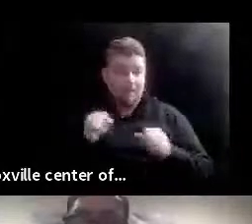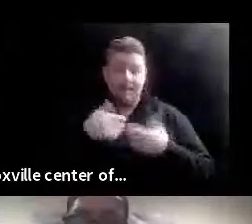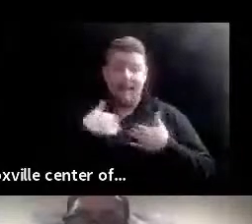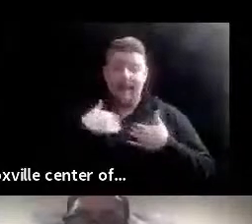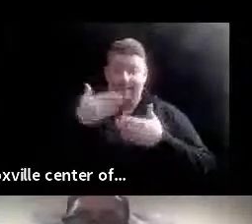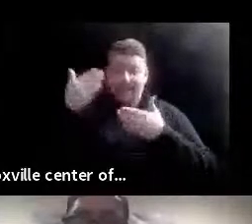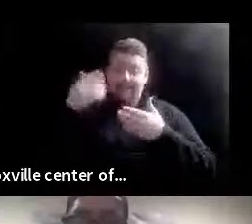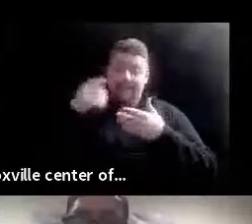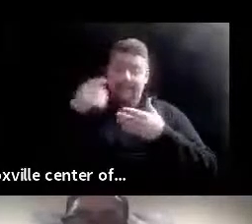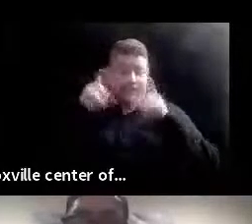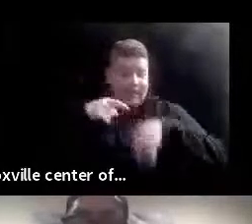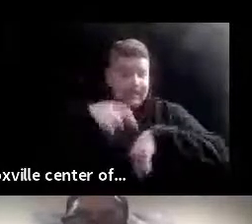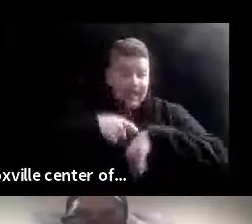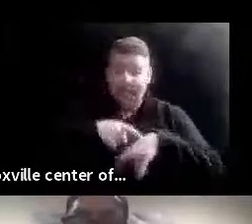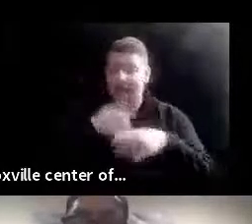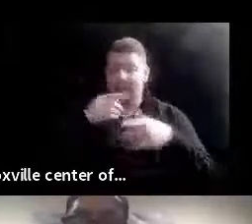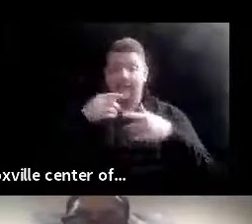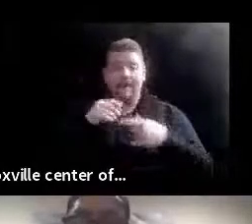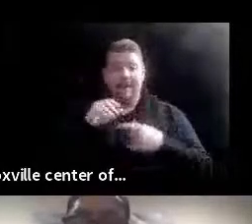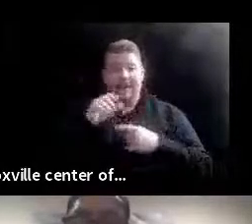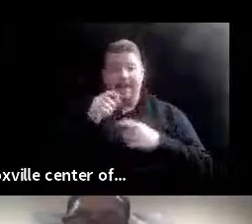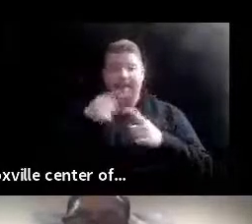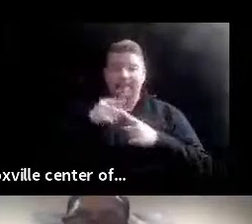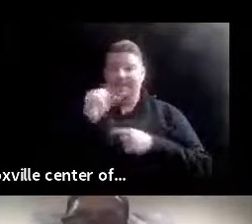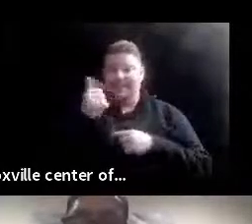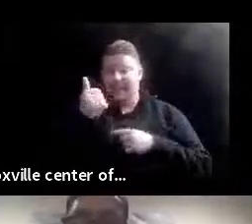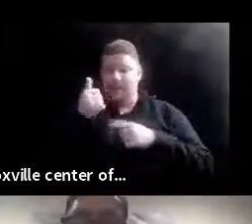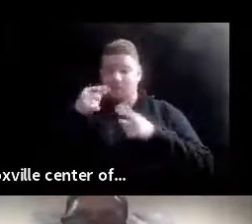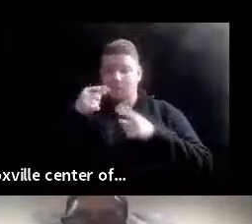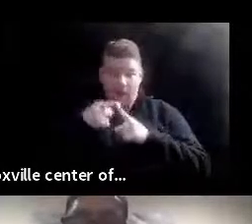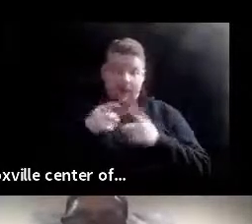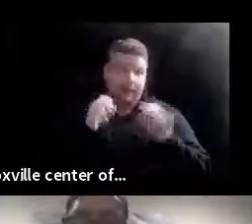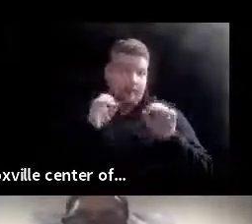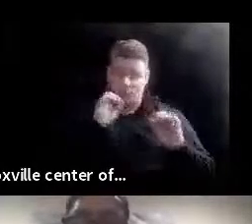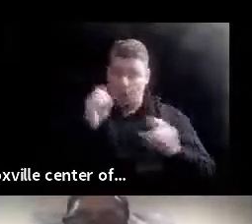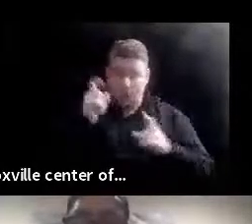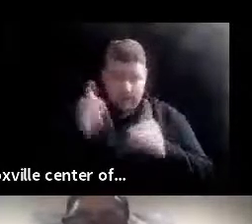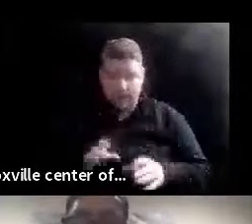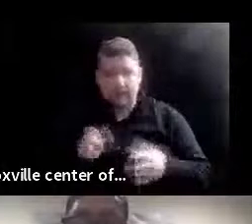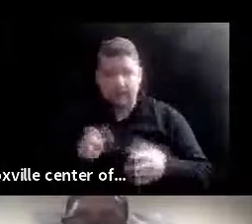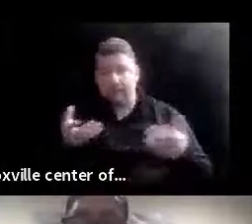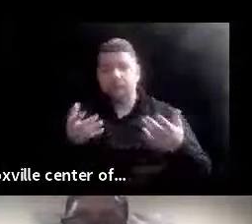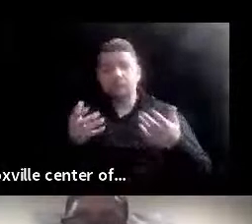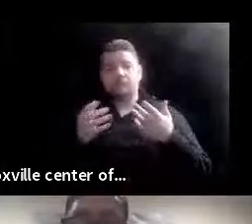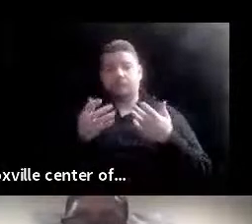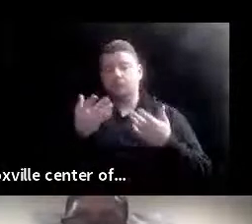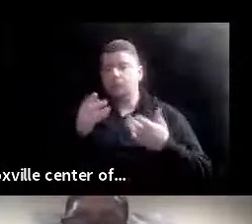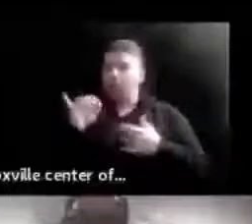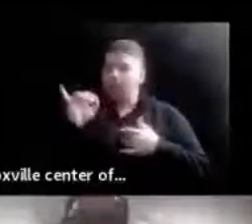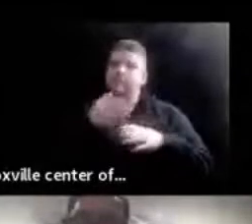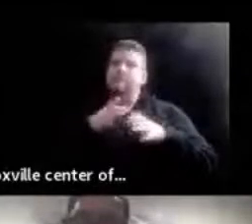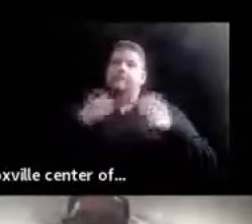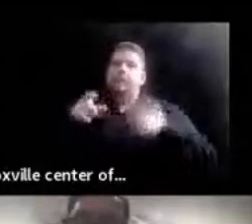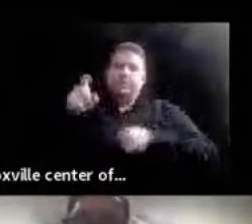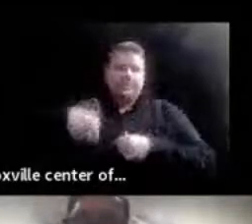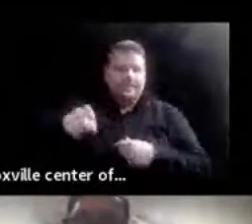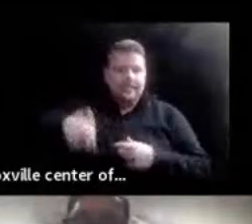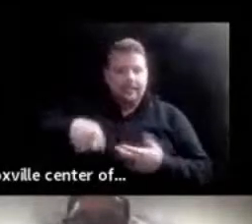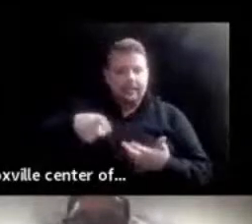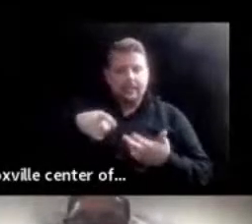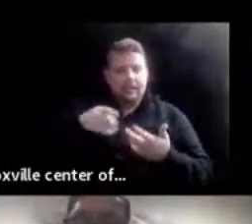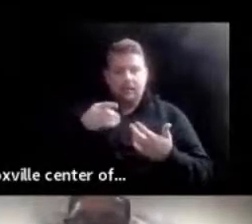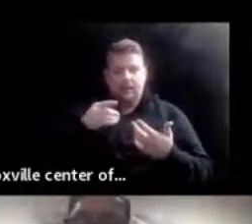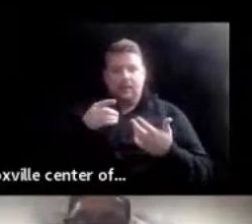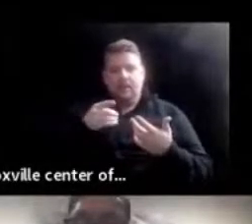and it has at least a 10-day endpoint if you don't get tested. And so this was much needed, and we're going to really need